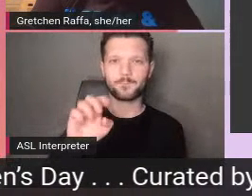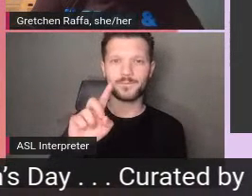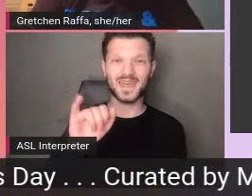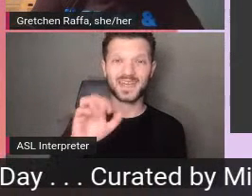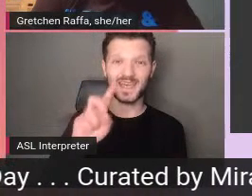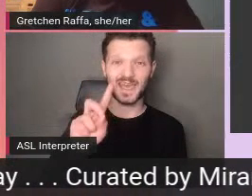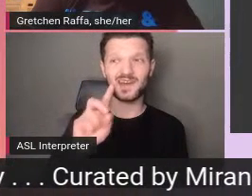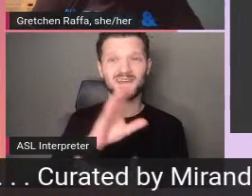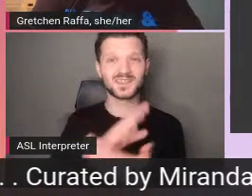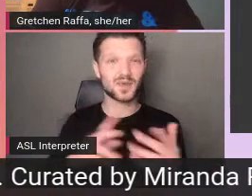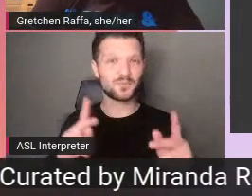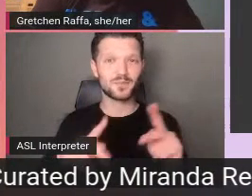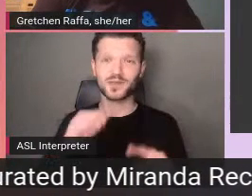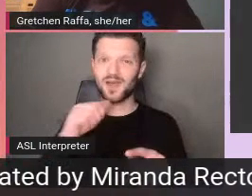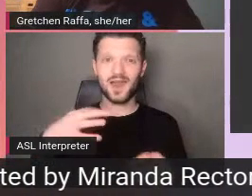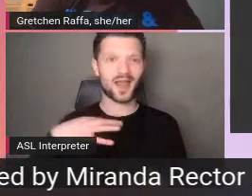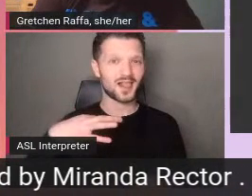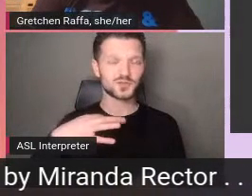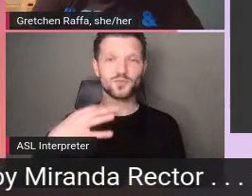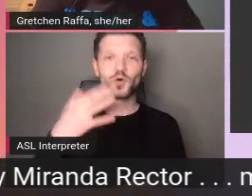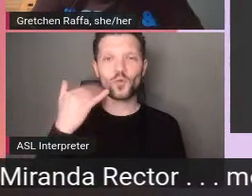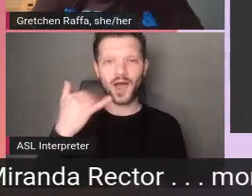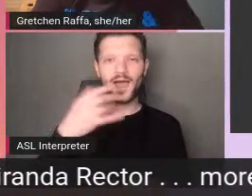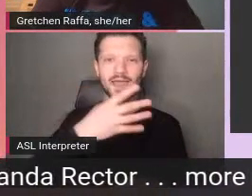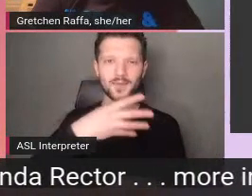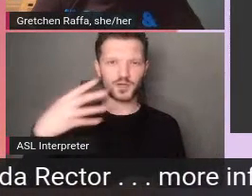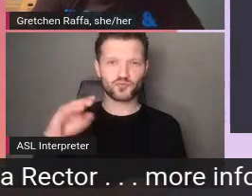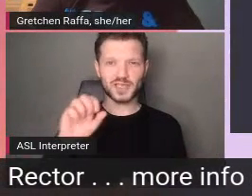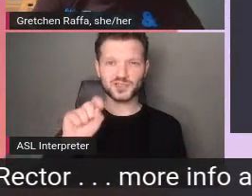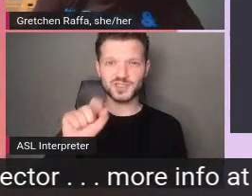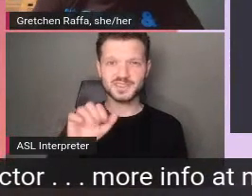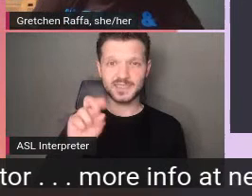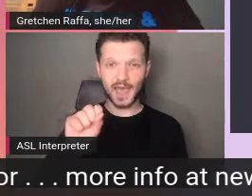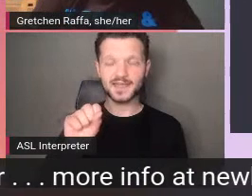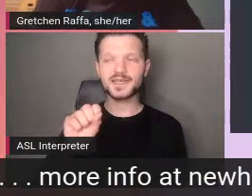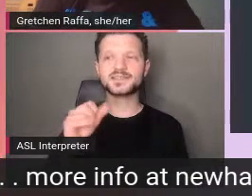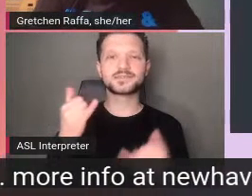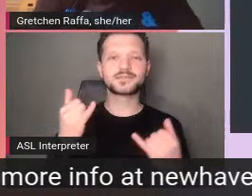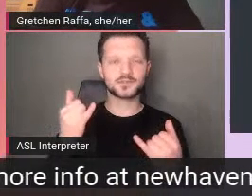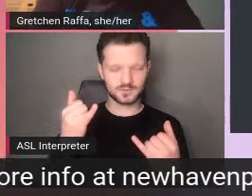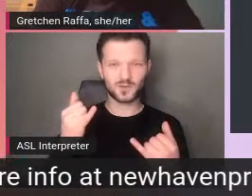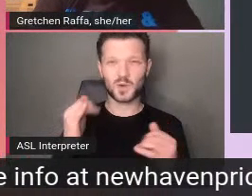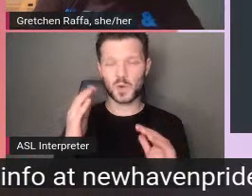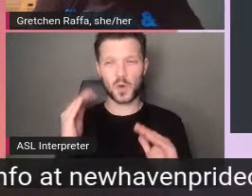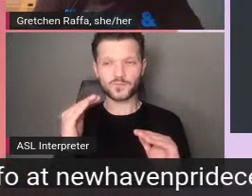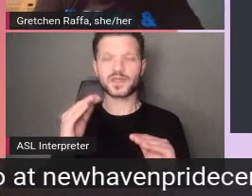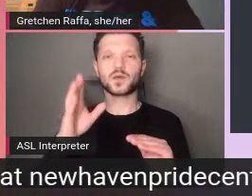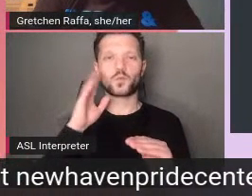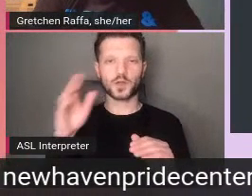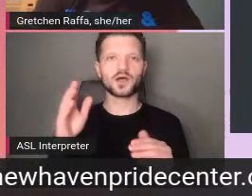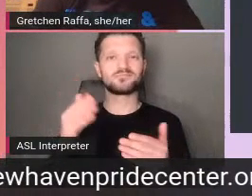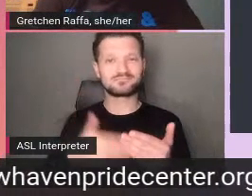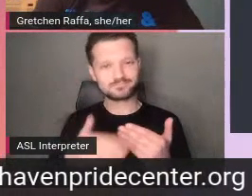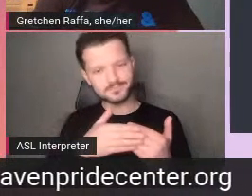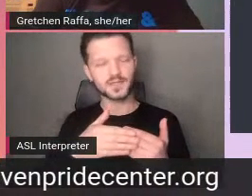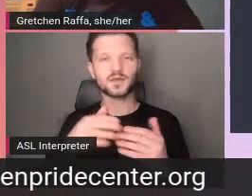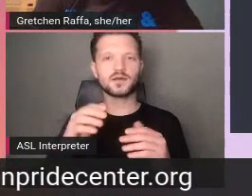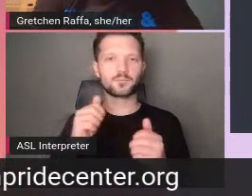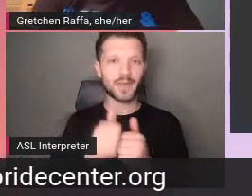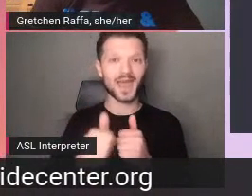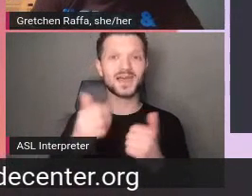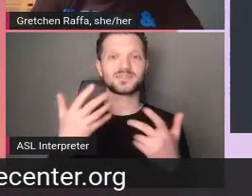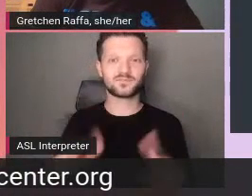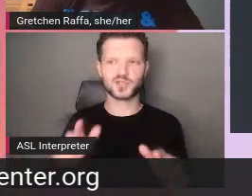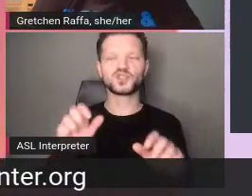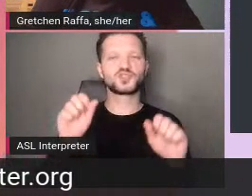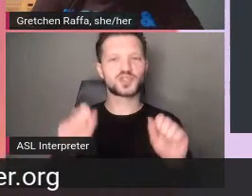state Medicaid program due to their immigration status be able to access the Medicaid program. There's also an important